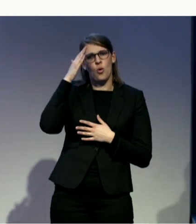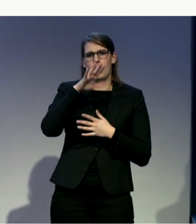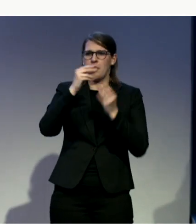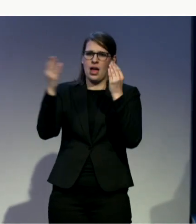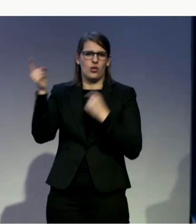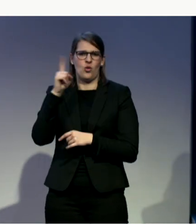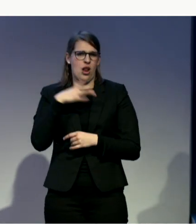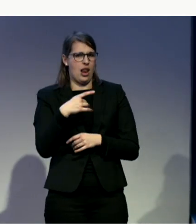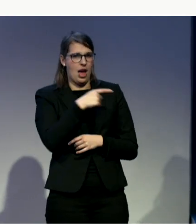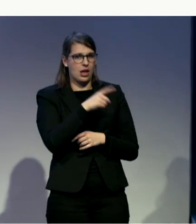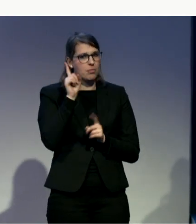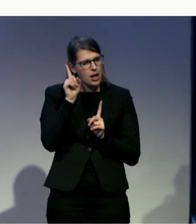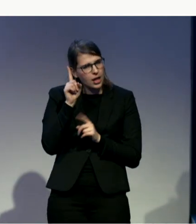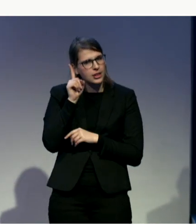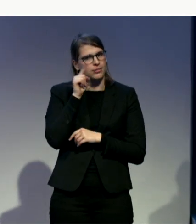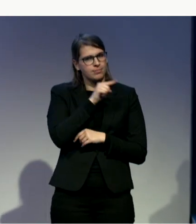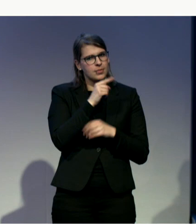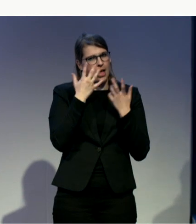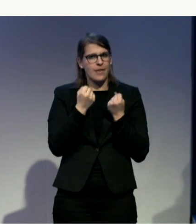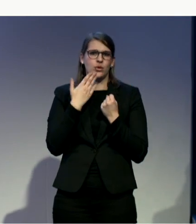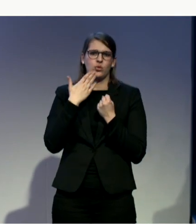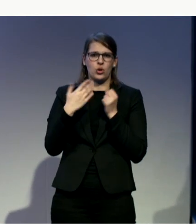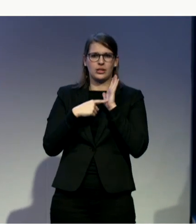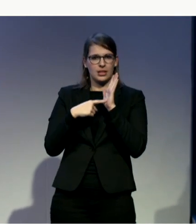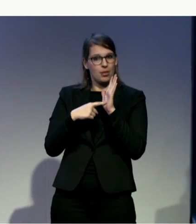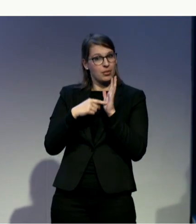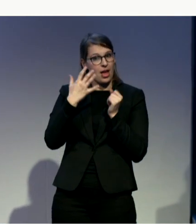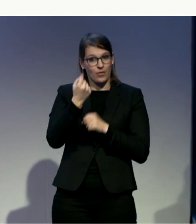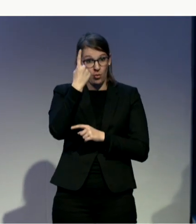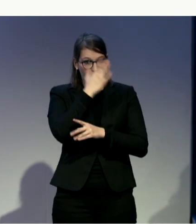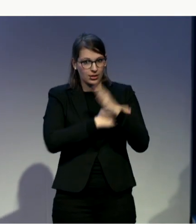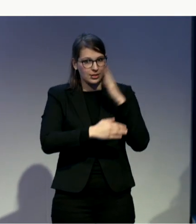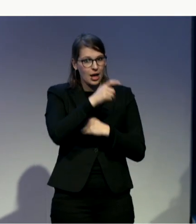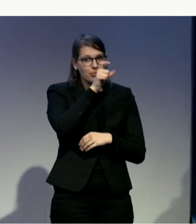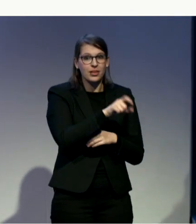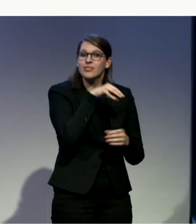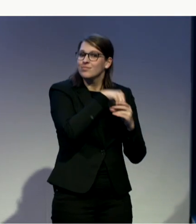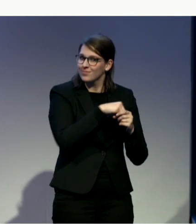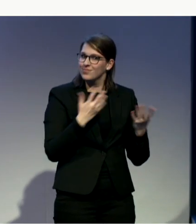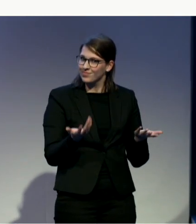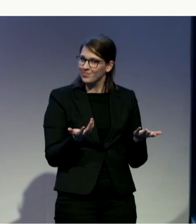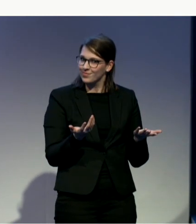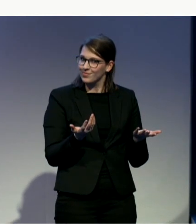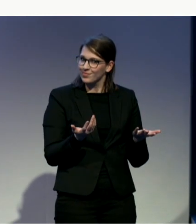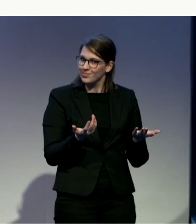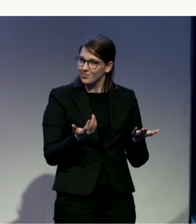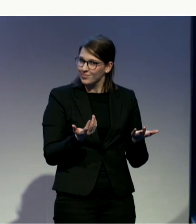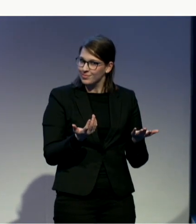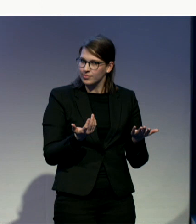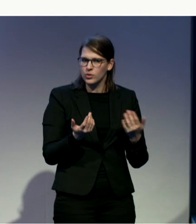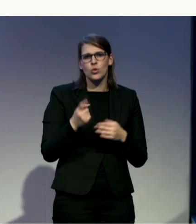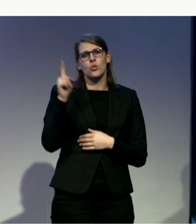the purpose of the story, but is still represented in the story. We don't always have to be